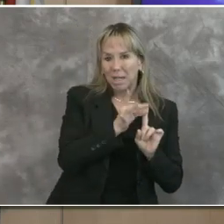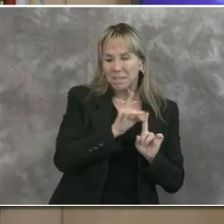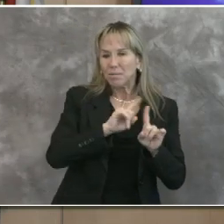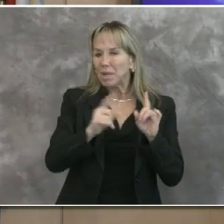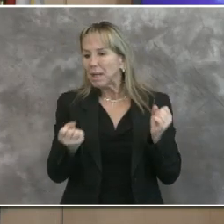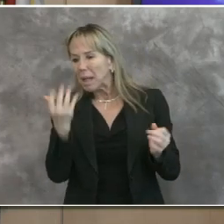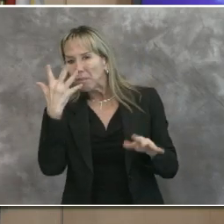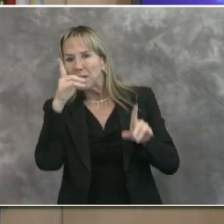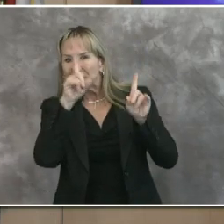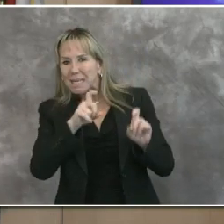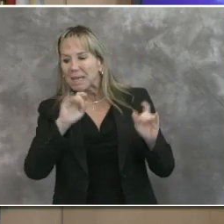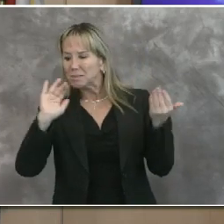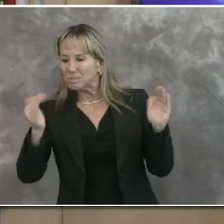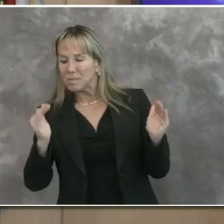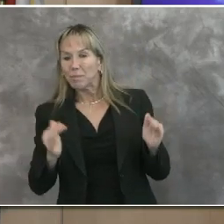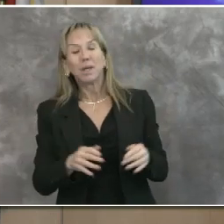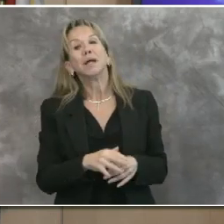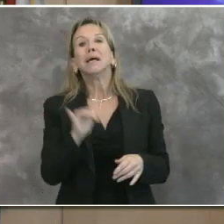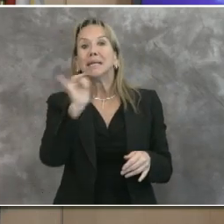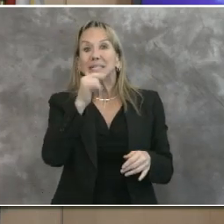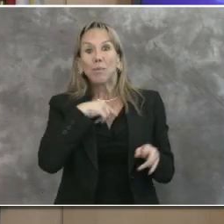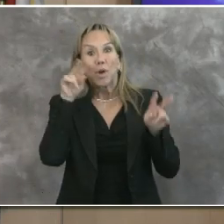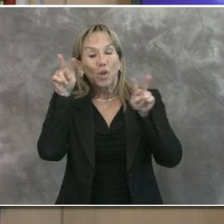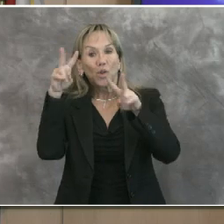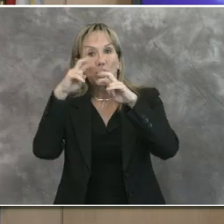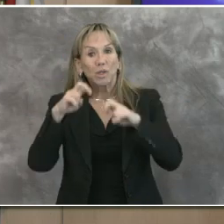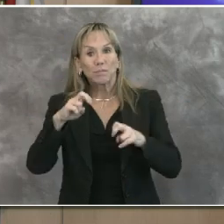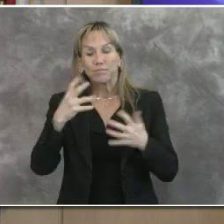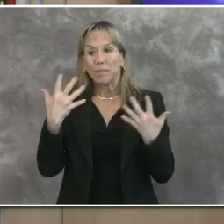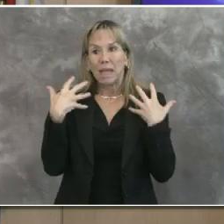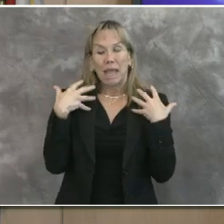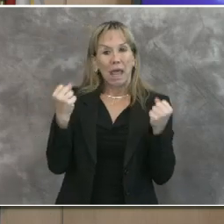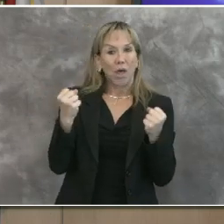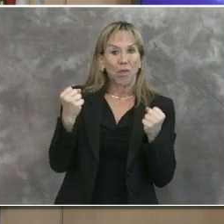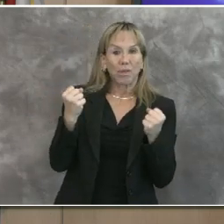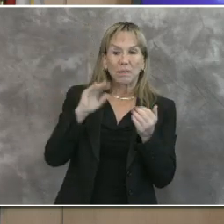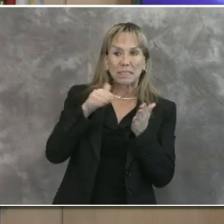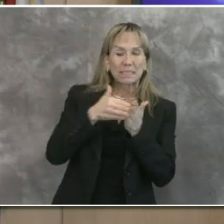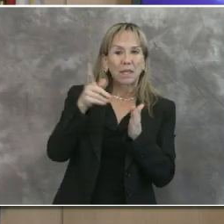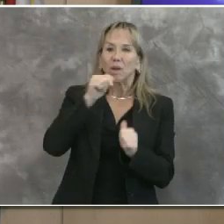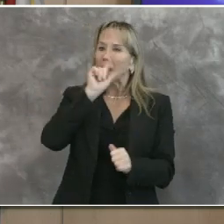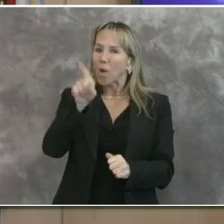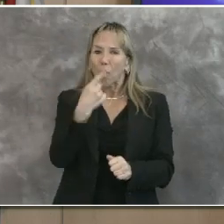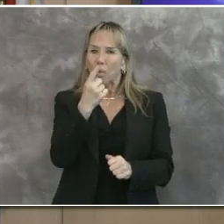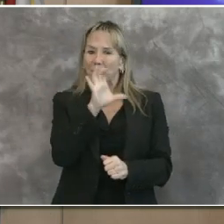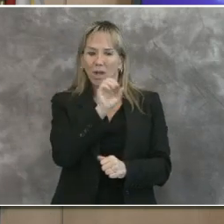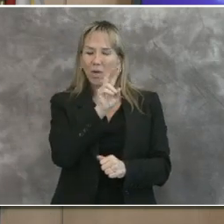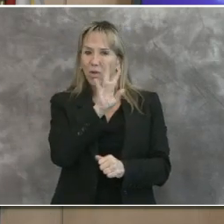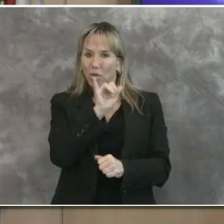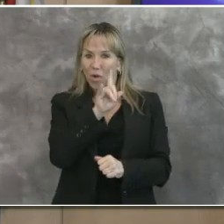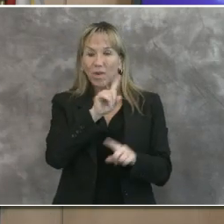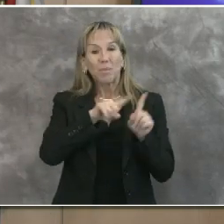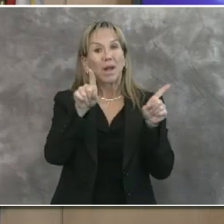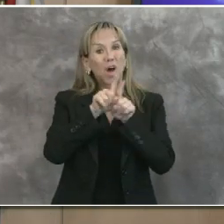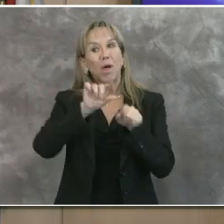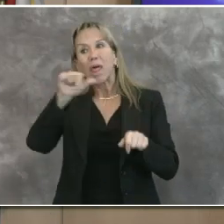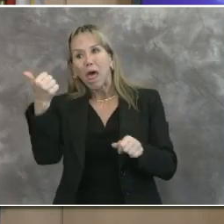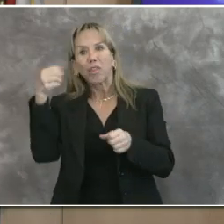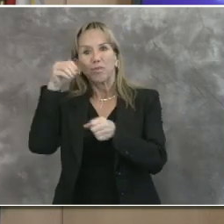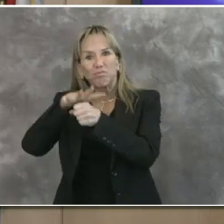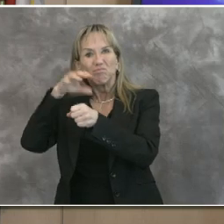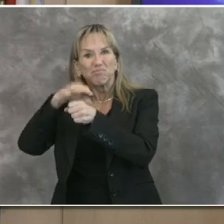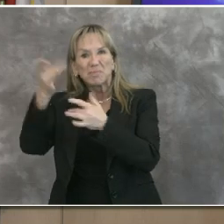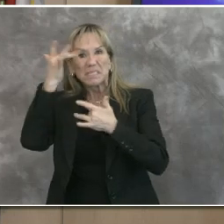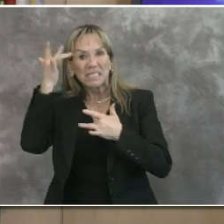impact on our healthcare system, both from COVID, but from everything else, because that tells us a lot about where we are in relation to